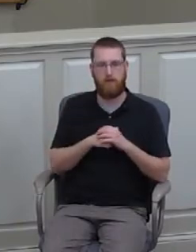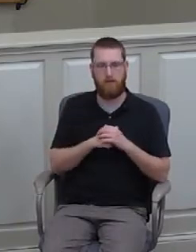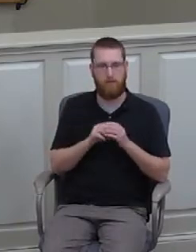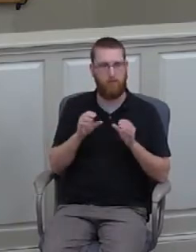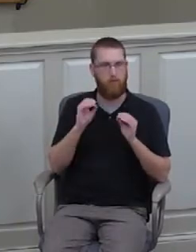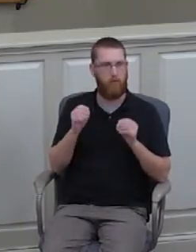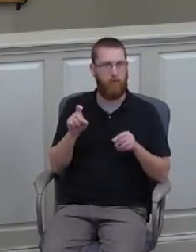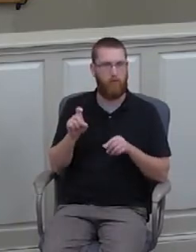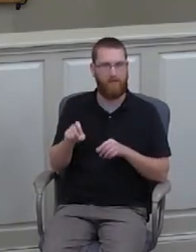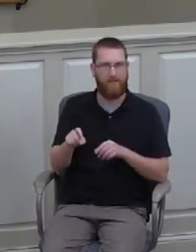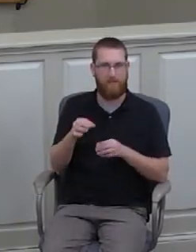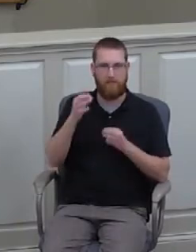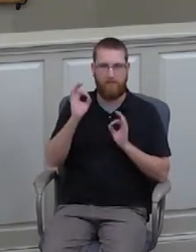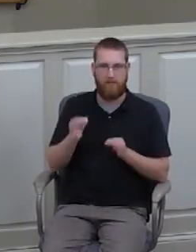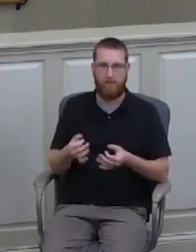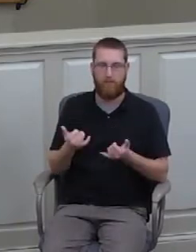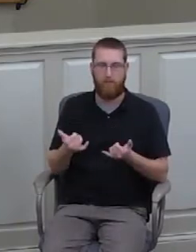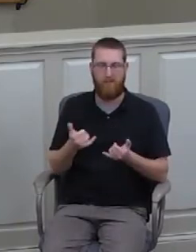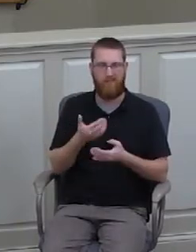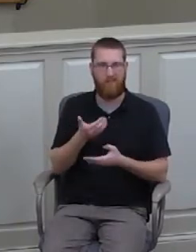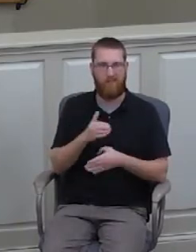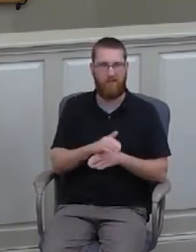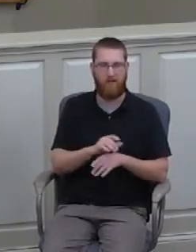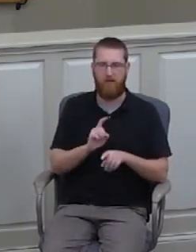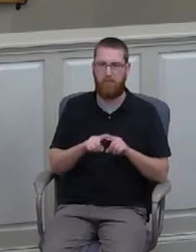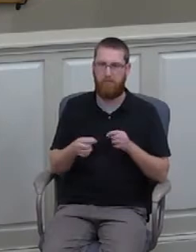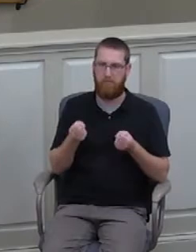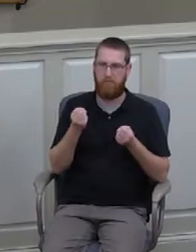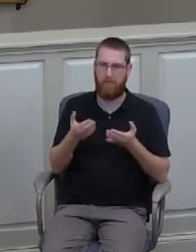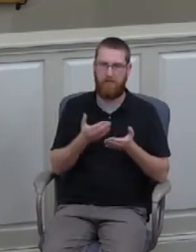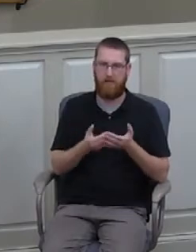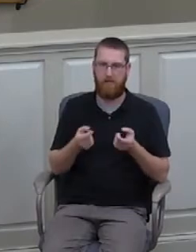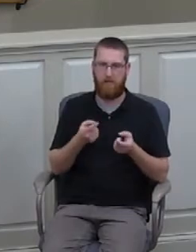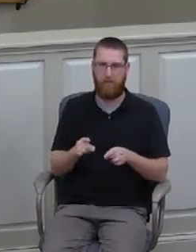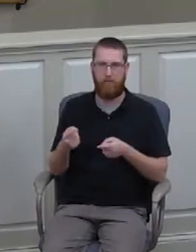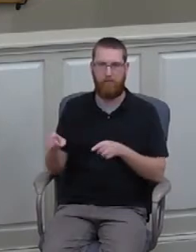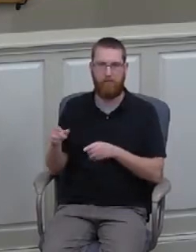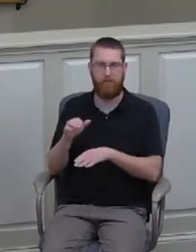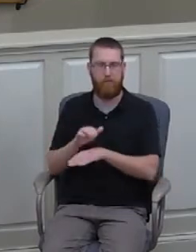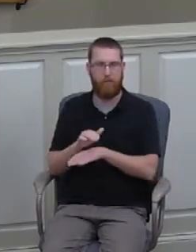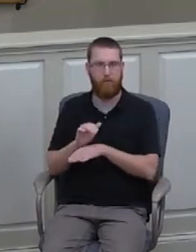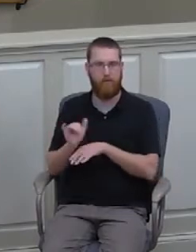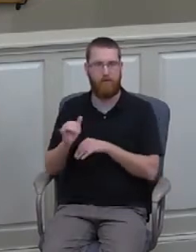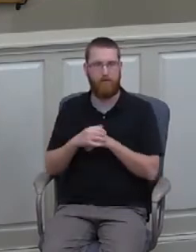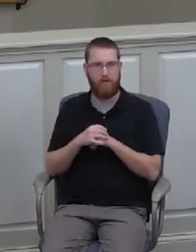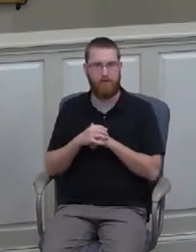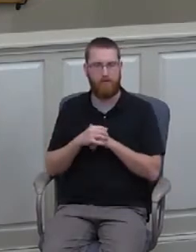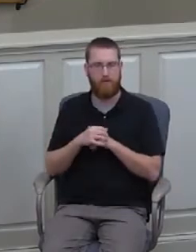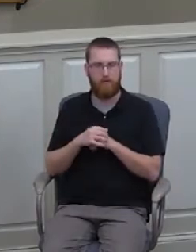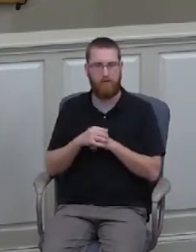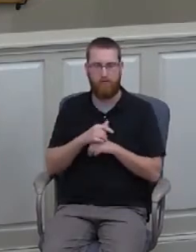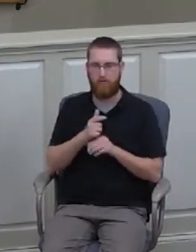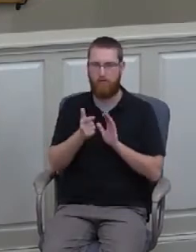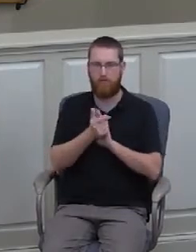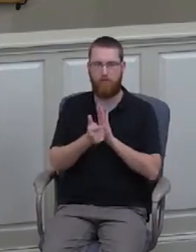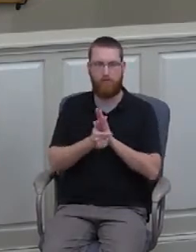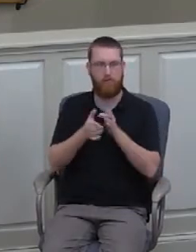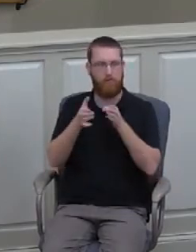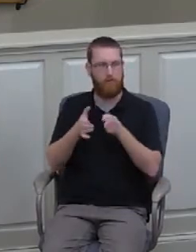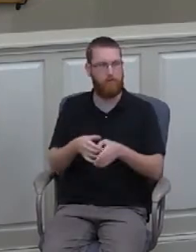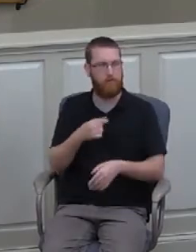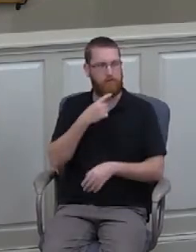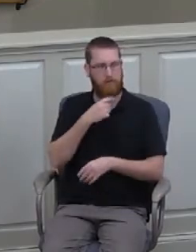but a lot of things coming up. And the only other matter I wish to raise with you is that in the